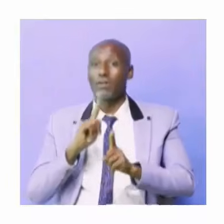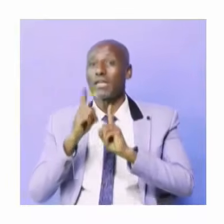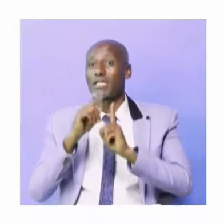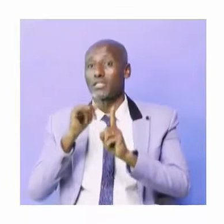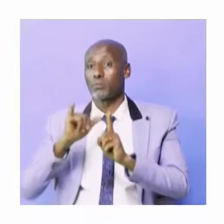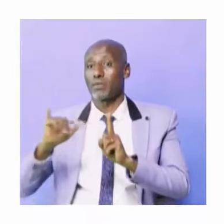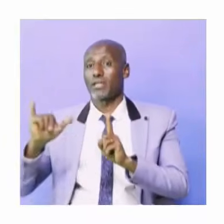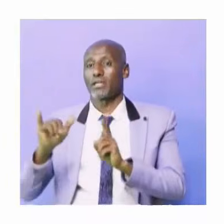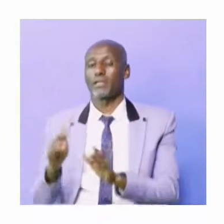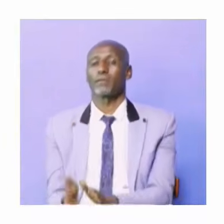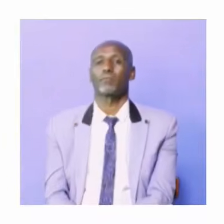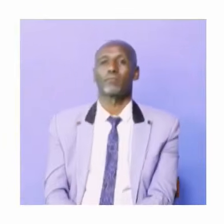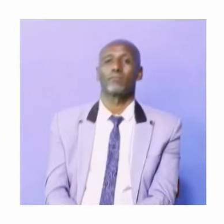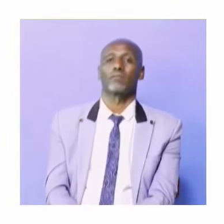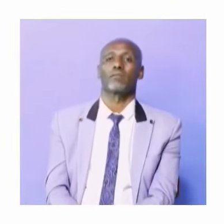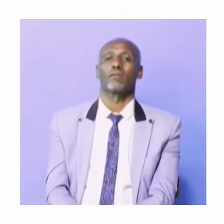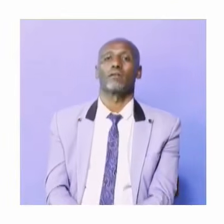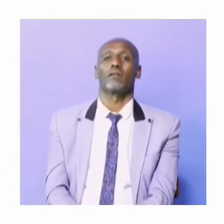that